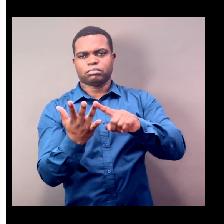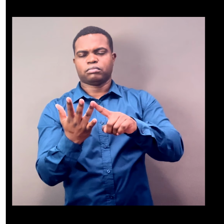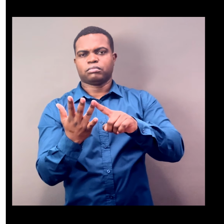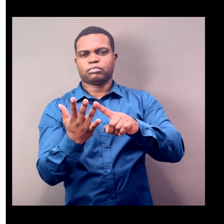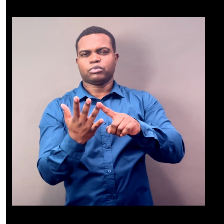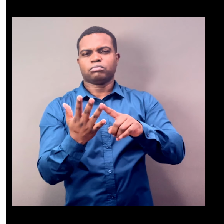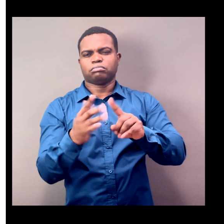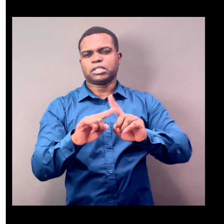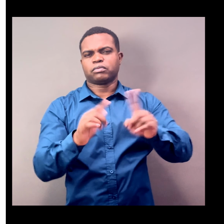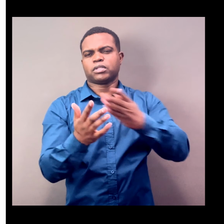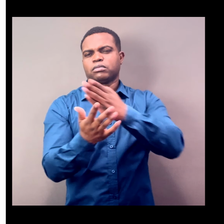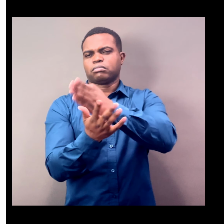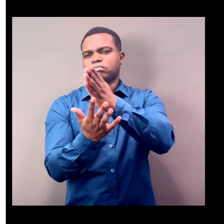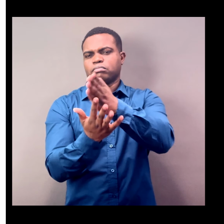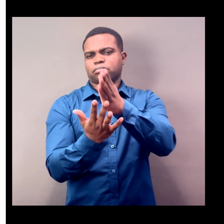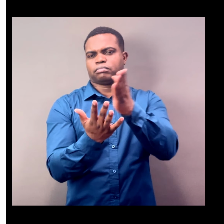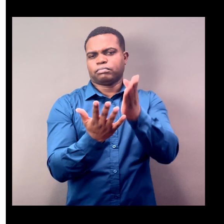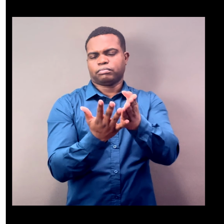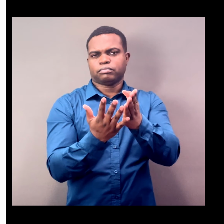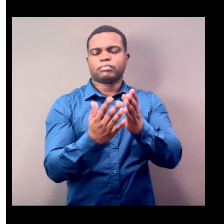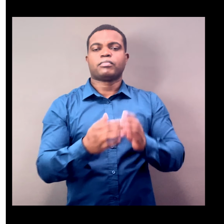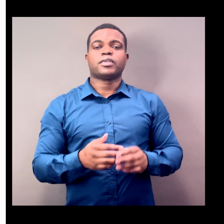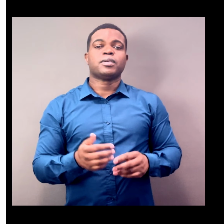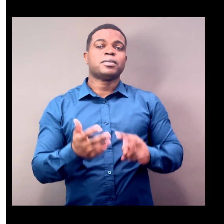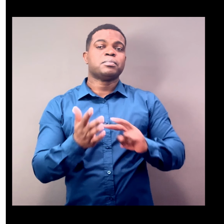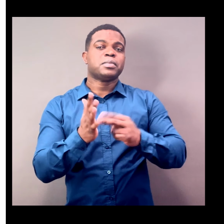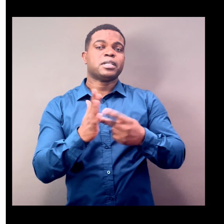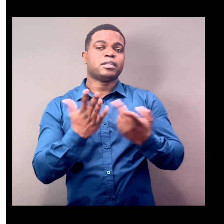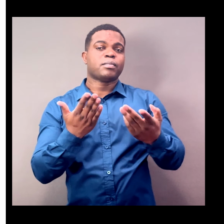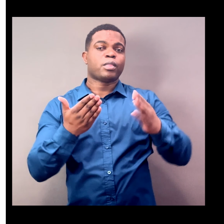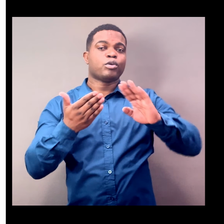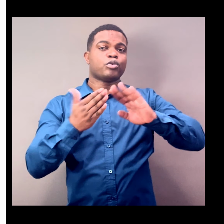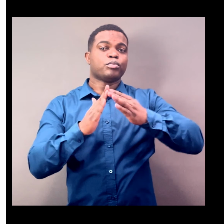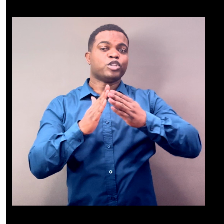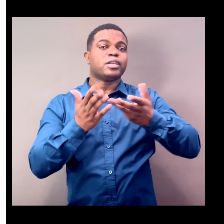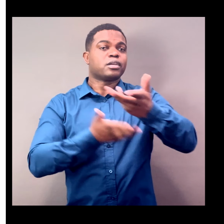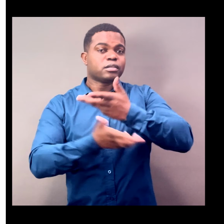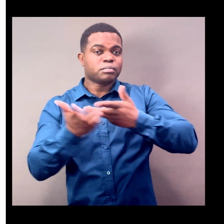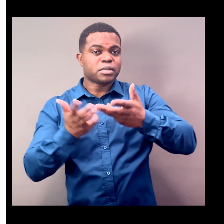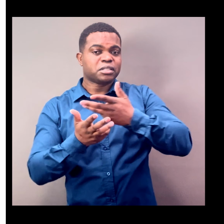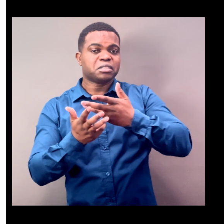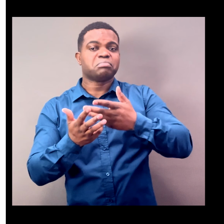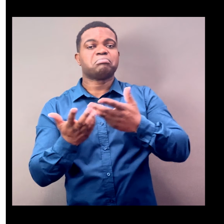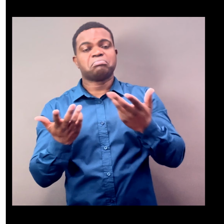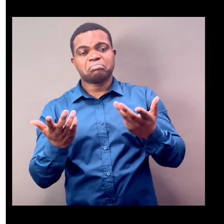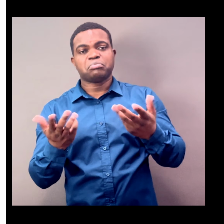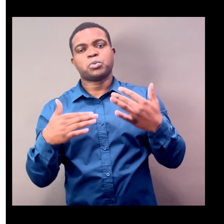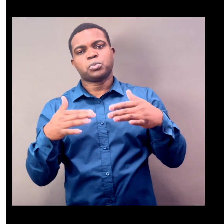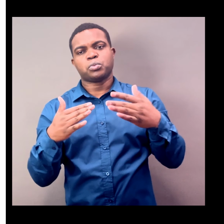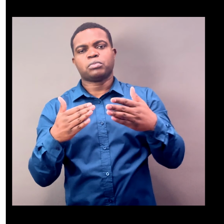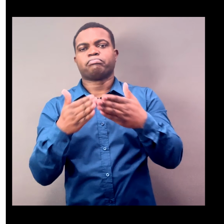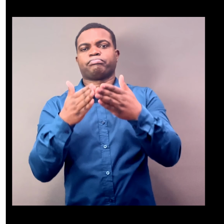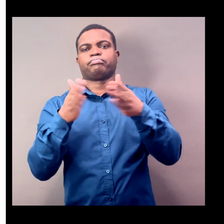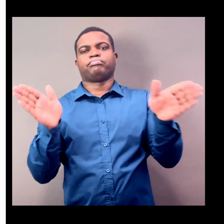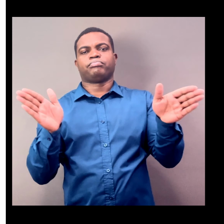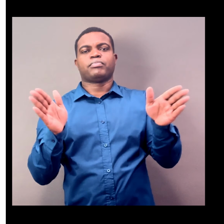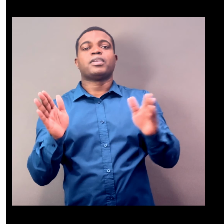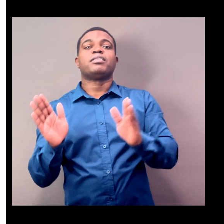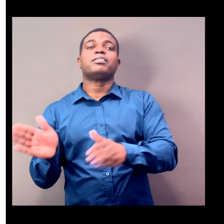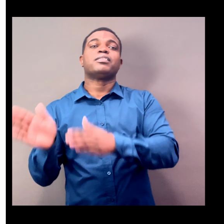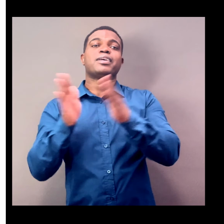perspectives to community engagement. That is why community engagement is said to be multidimensional in nature. So these are